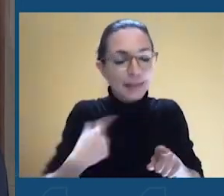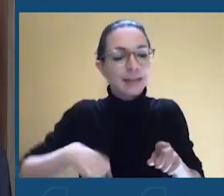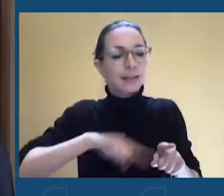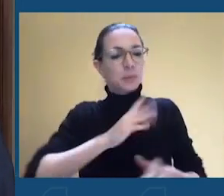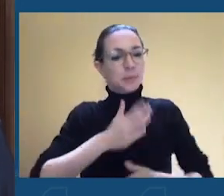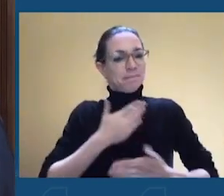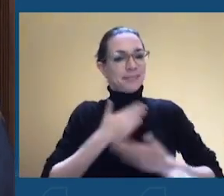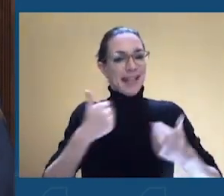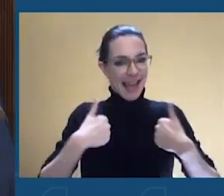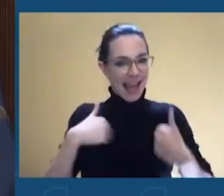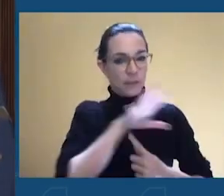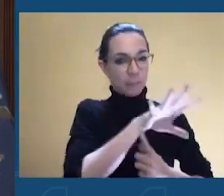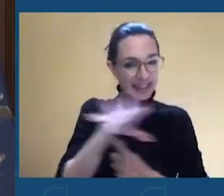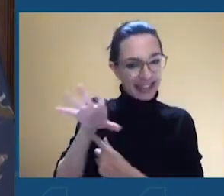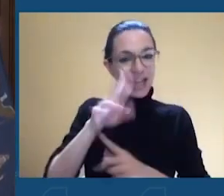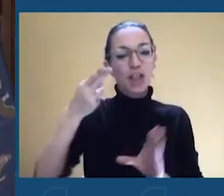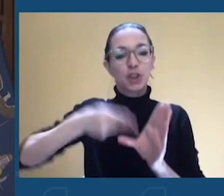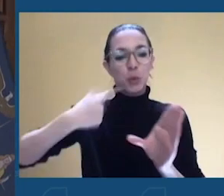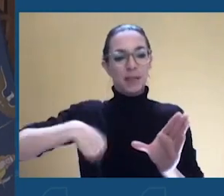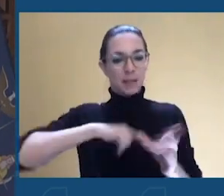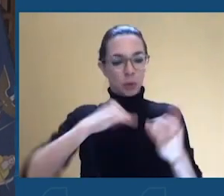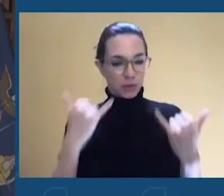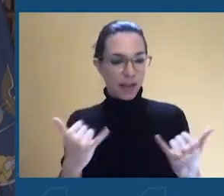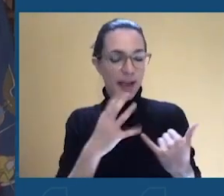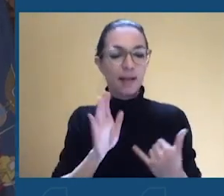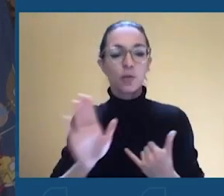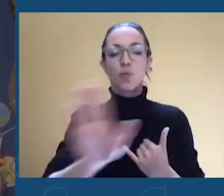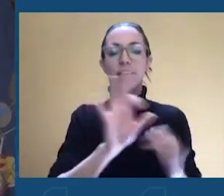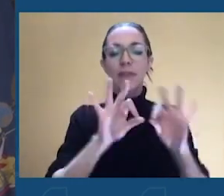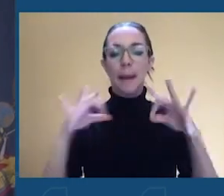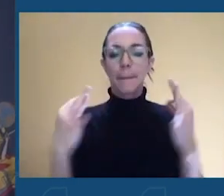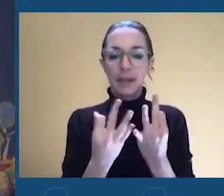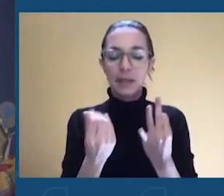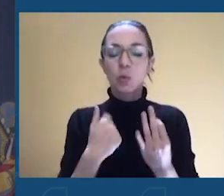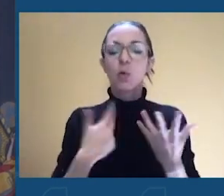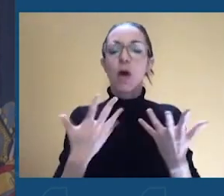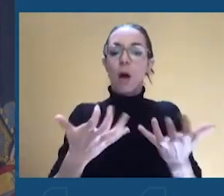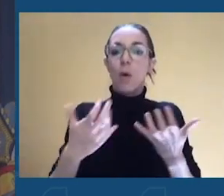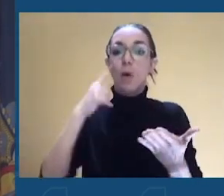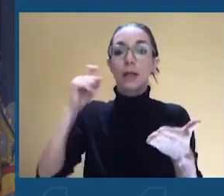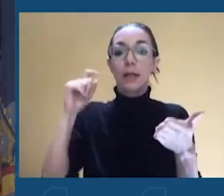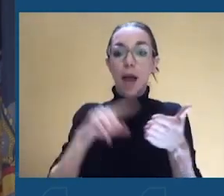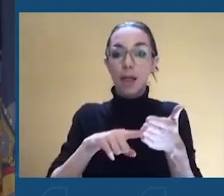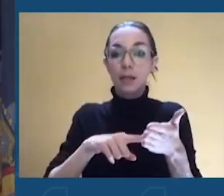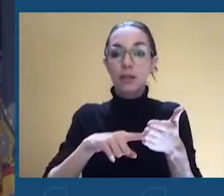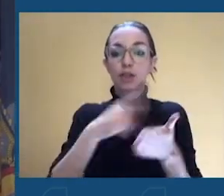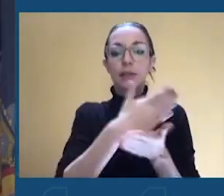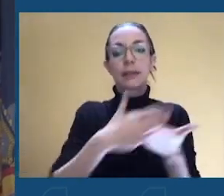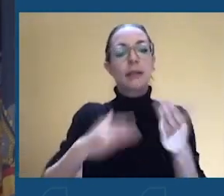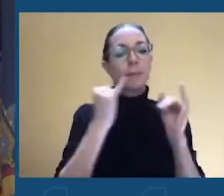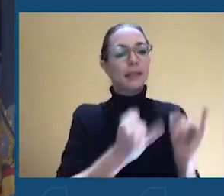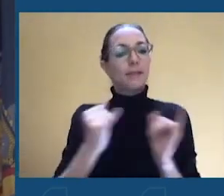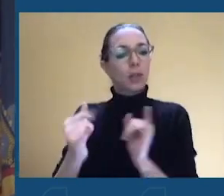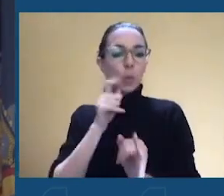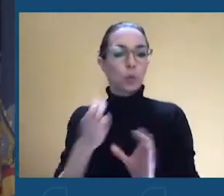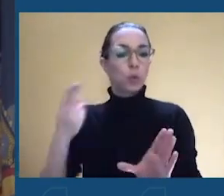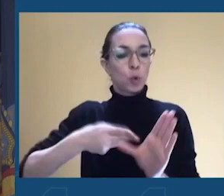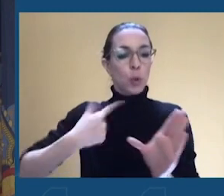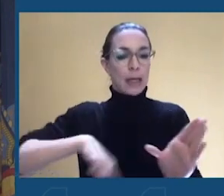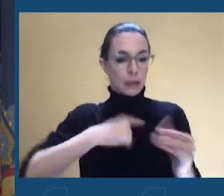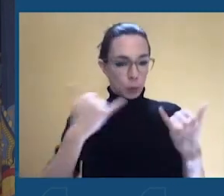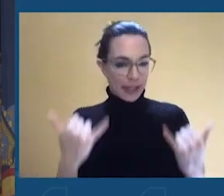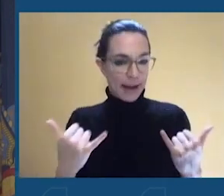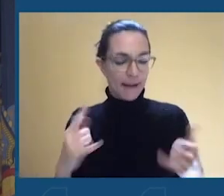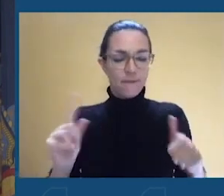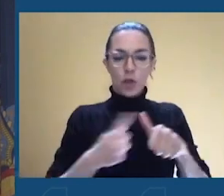media join us today, as well as your families. And so I want to acknowledge some individuals who've joined us today, but I first want to thank